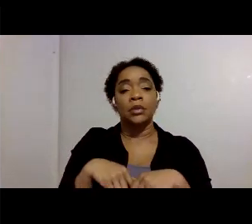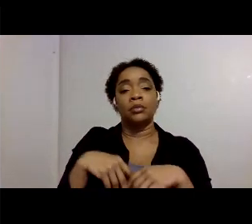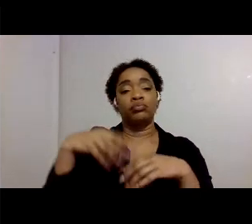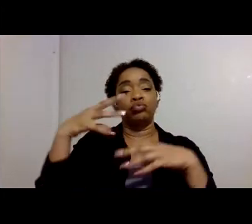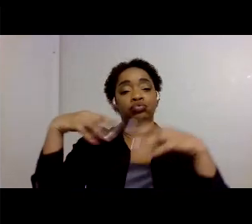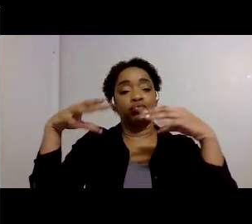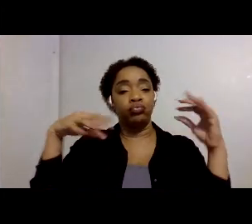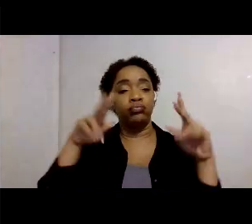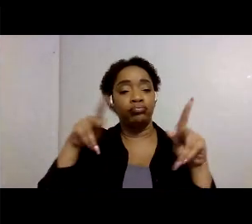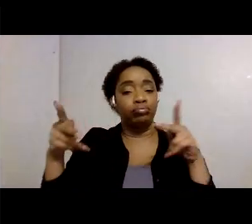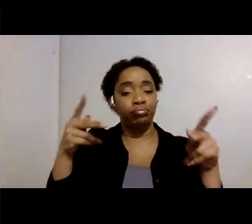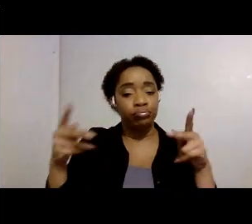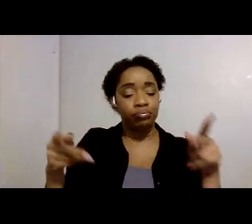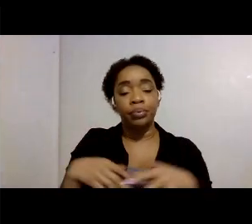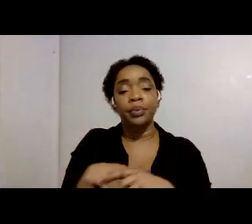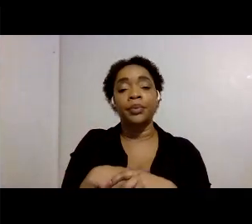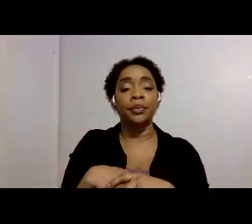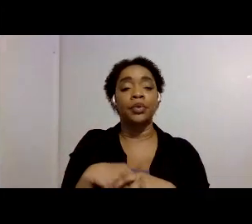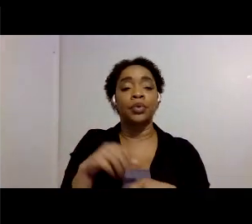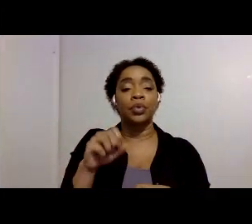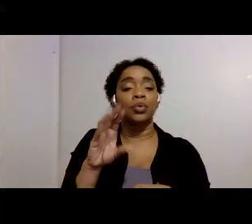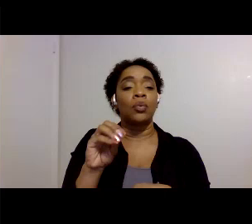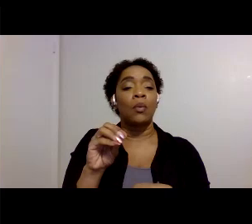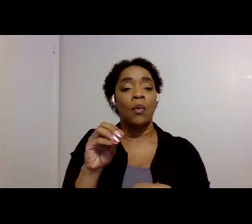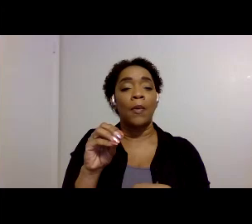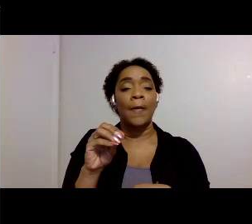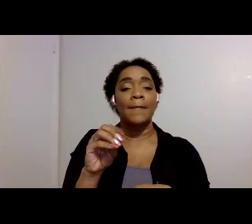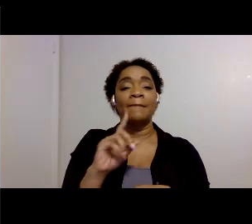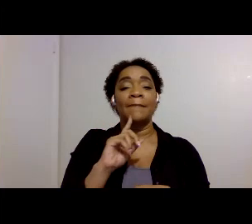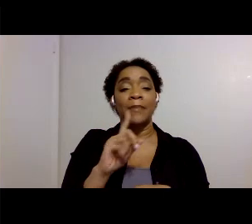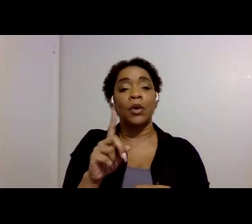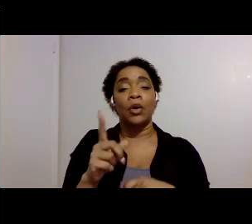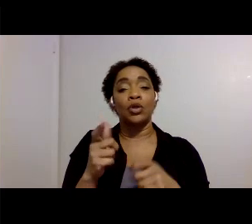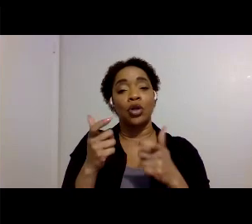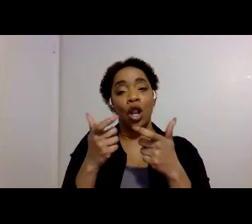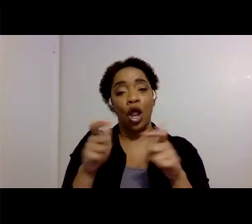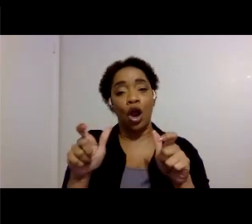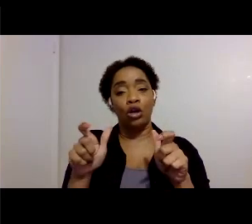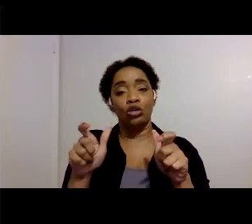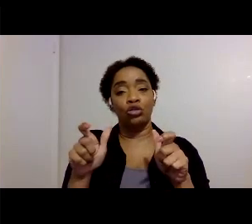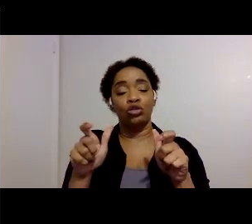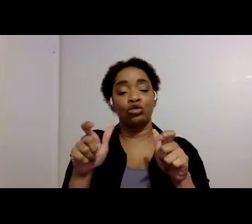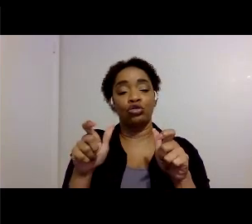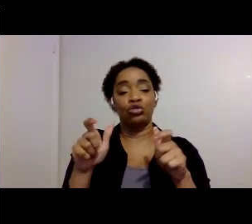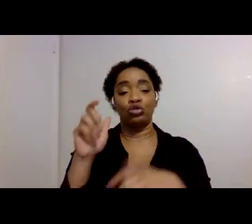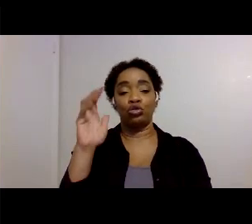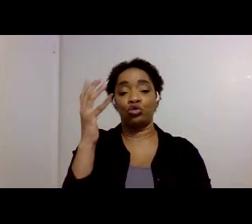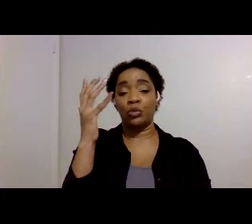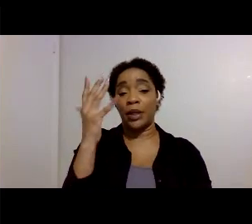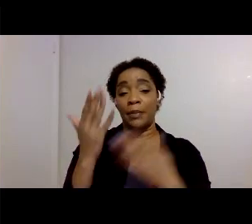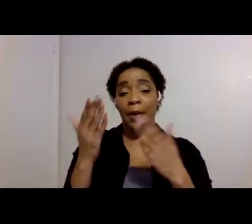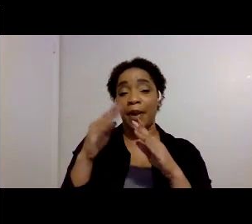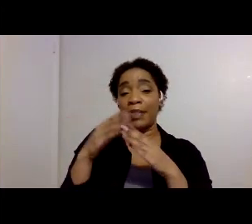preferably identifiable if there's a large tree at the end of the block, something. If you don't have to cross the street, don't cross the street, because